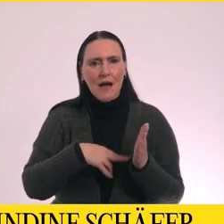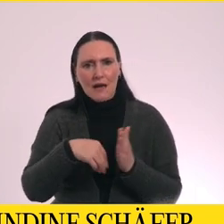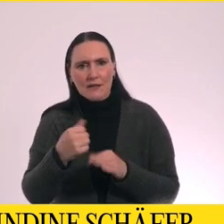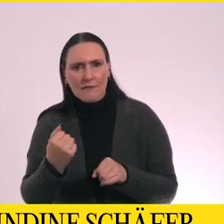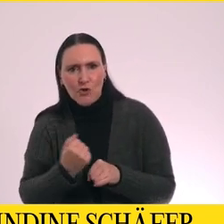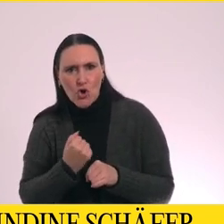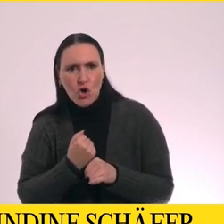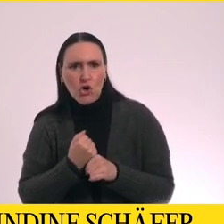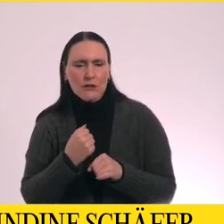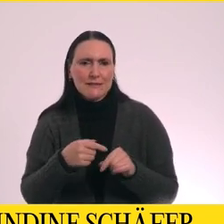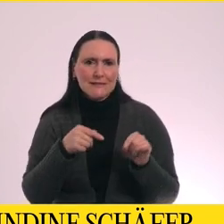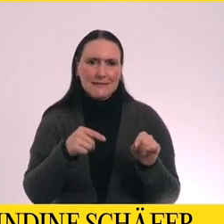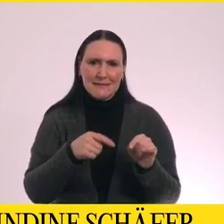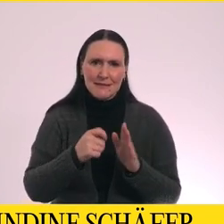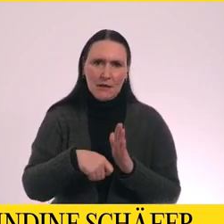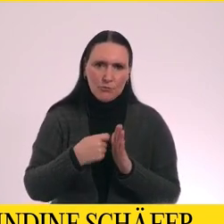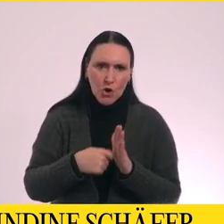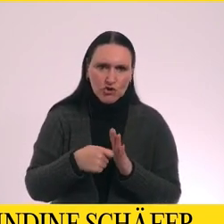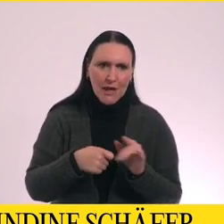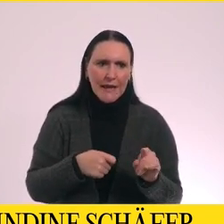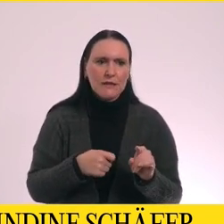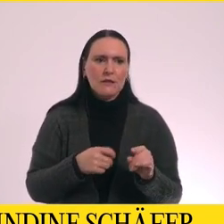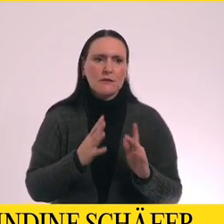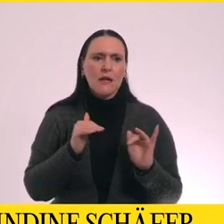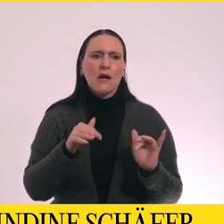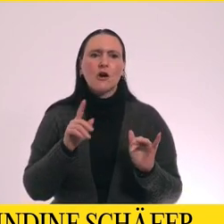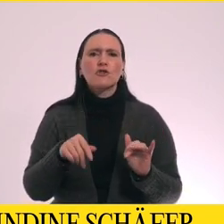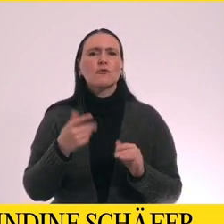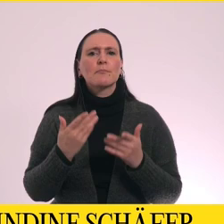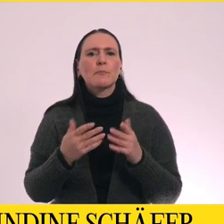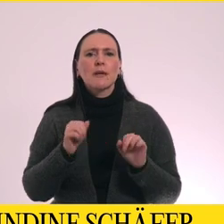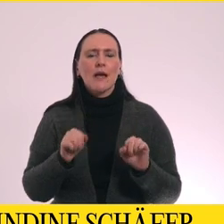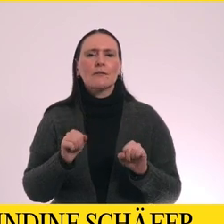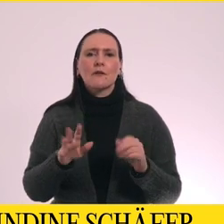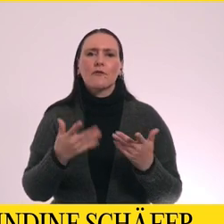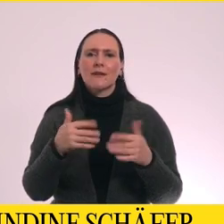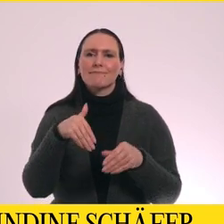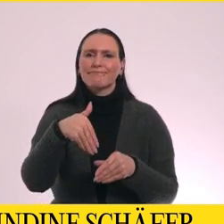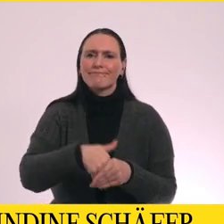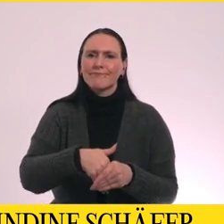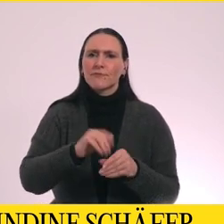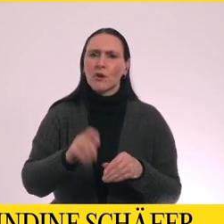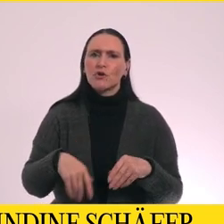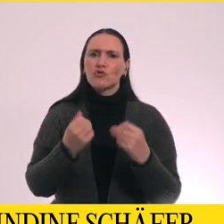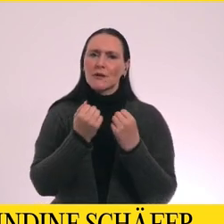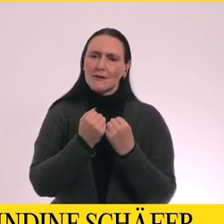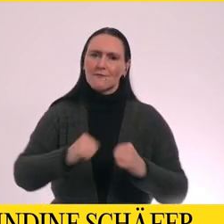of explaining the freedoms that you can get from being here, I just think is a massive benefit to the individual